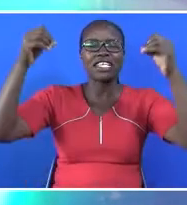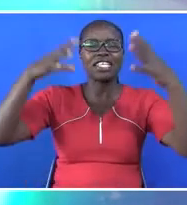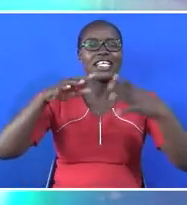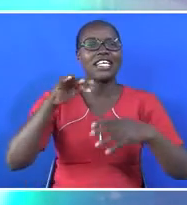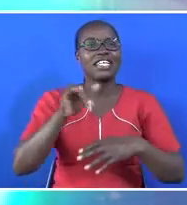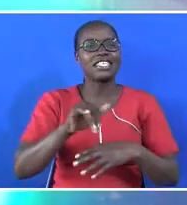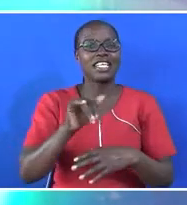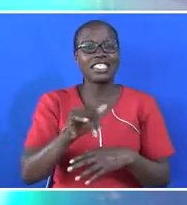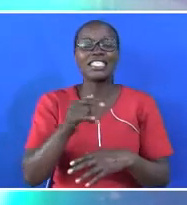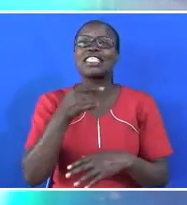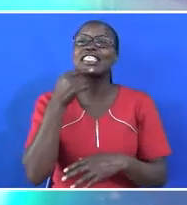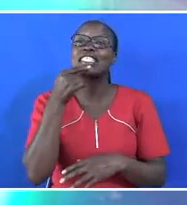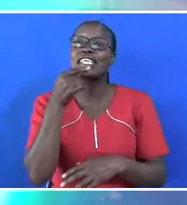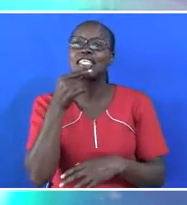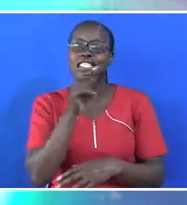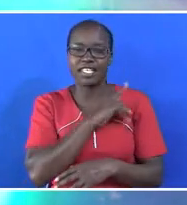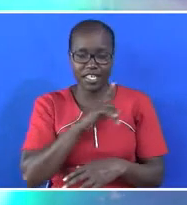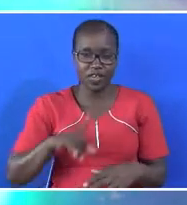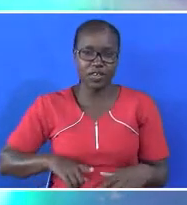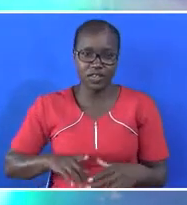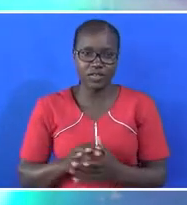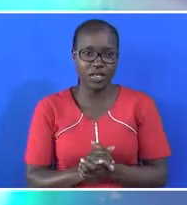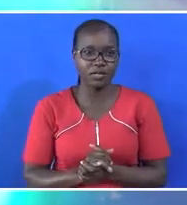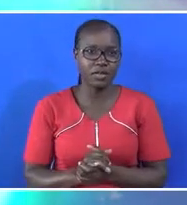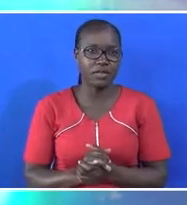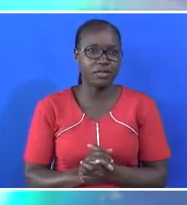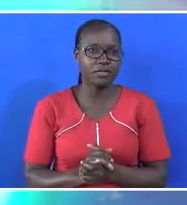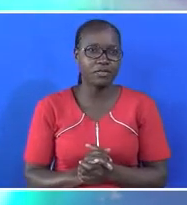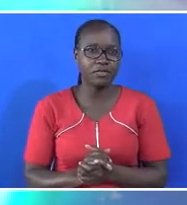Thus says the Lord.